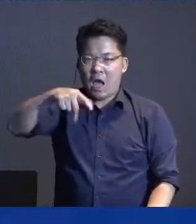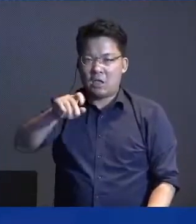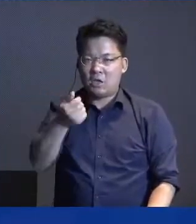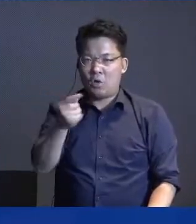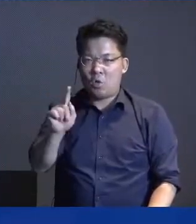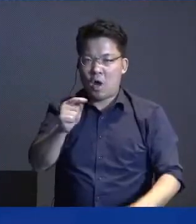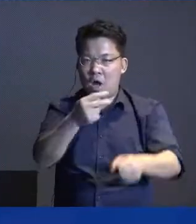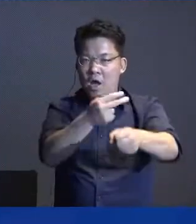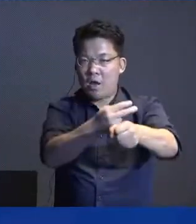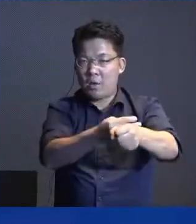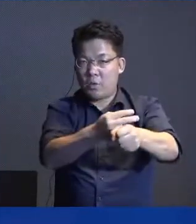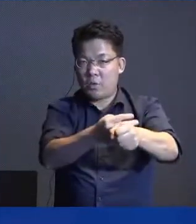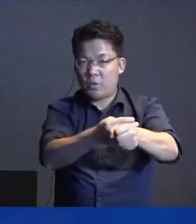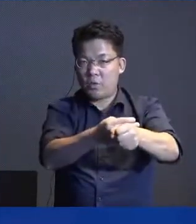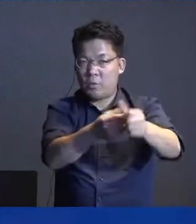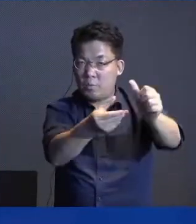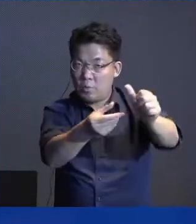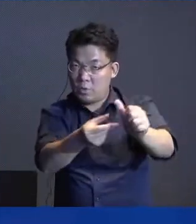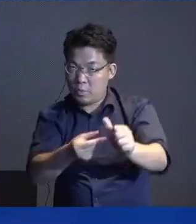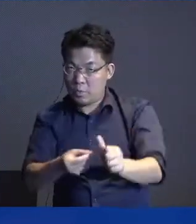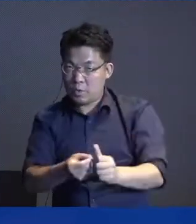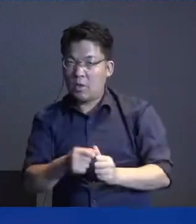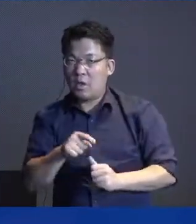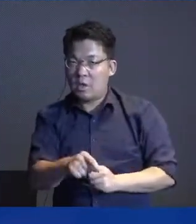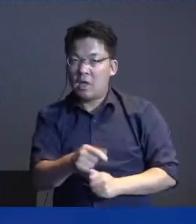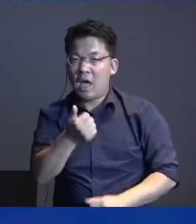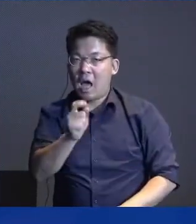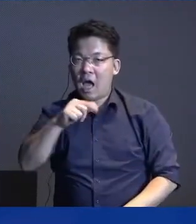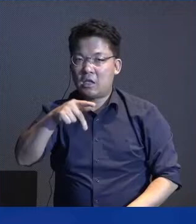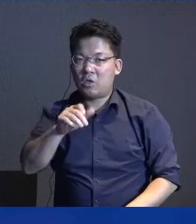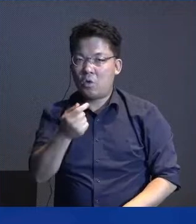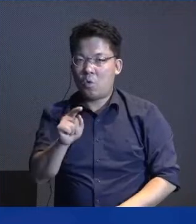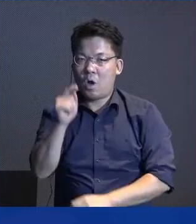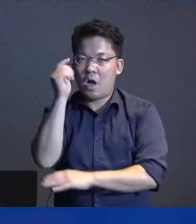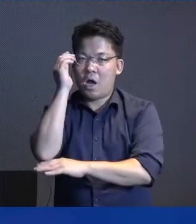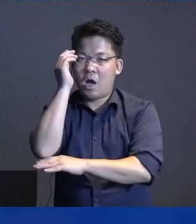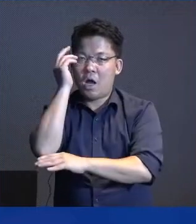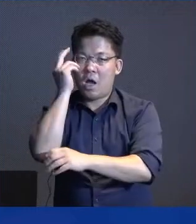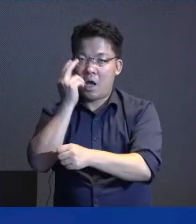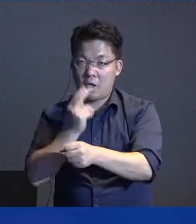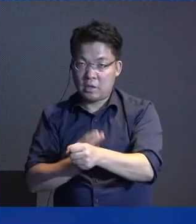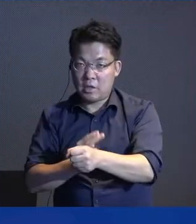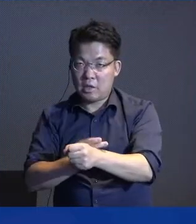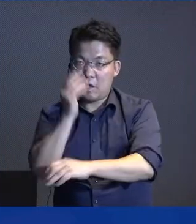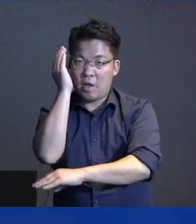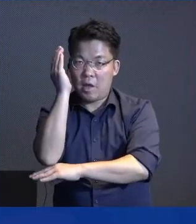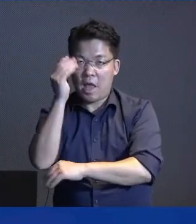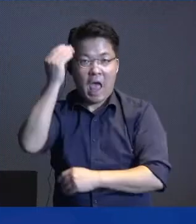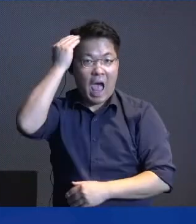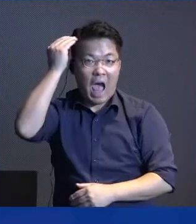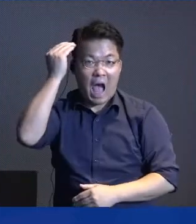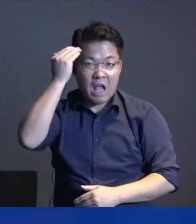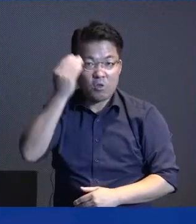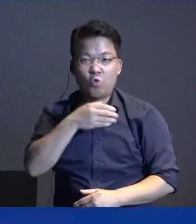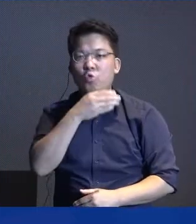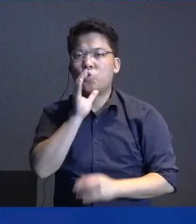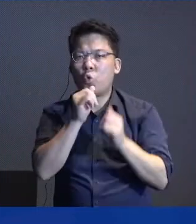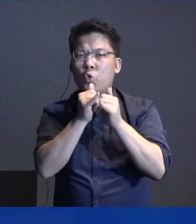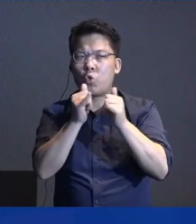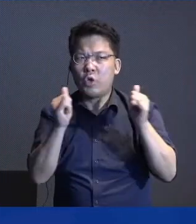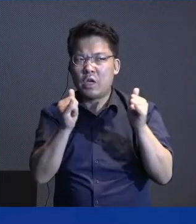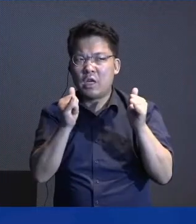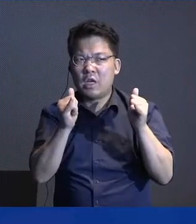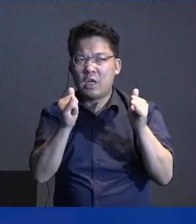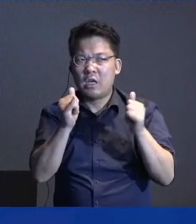Mental Health of Older Adults in Korea, Current Status and Policy Responses. Professor